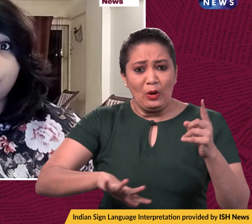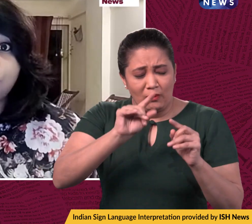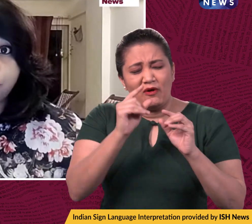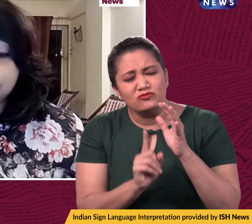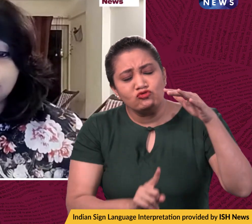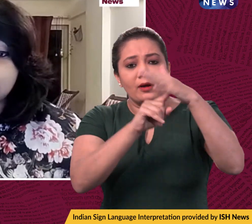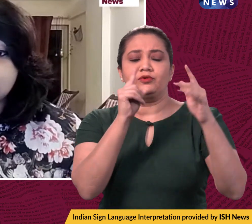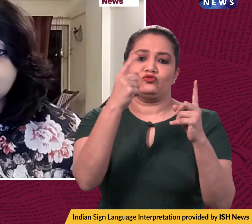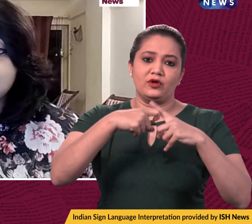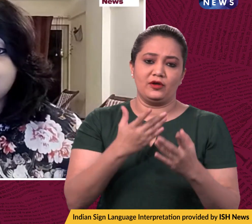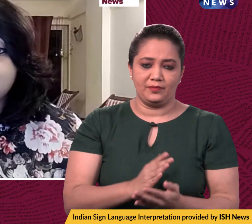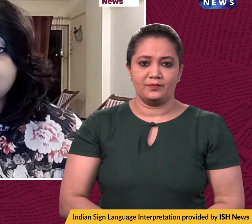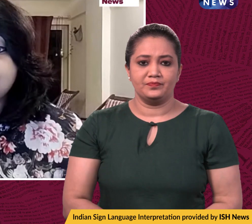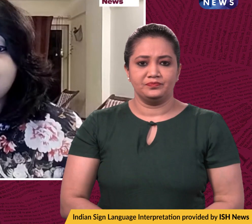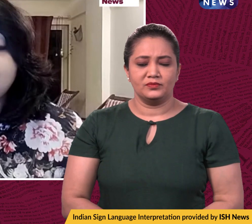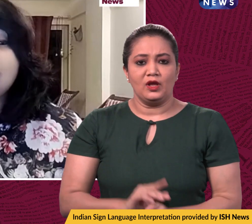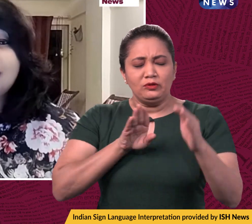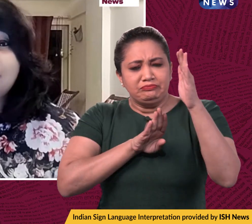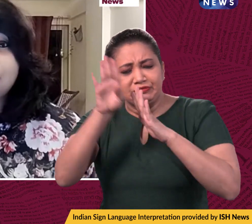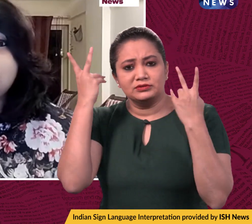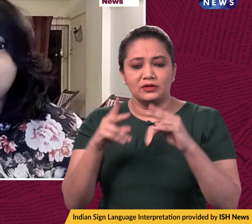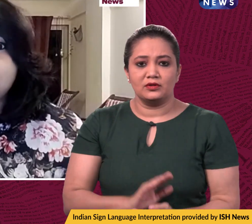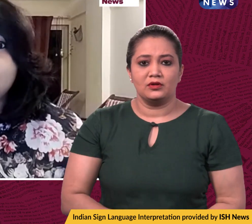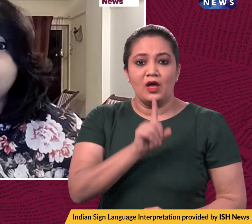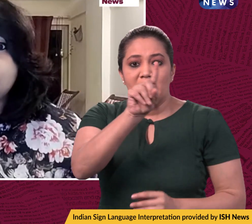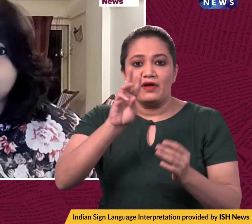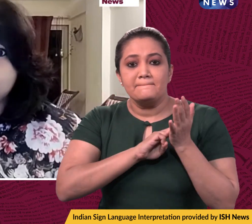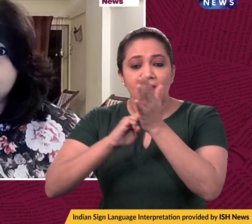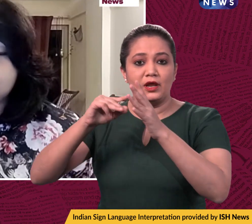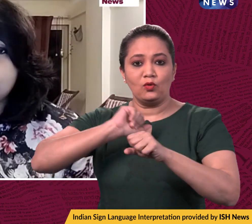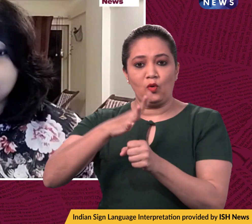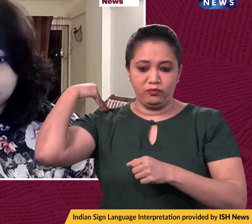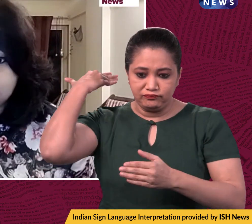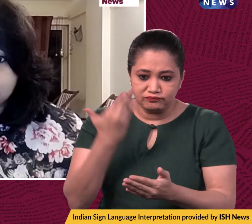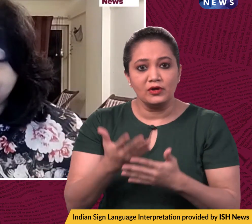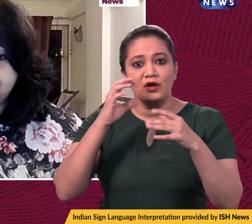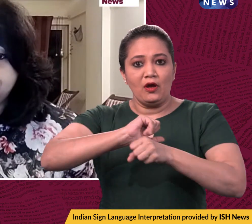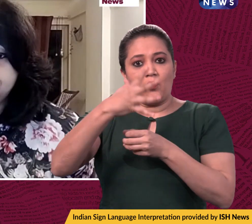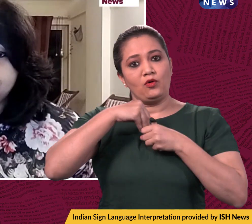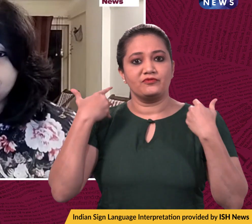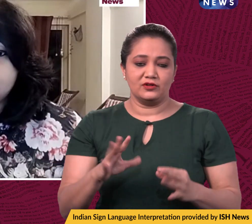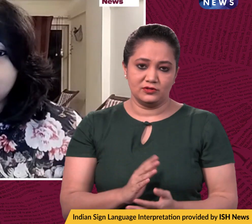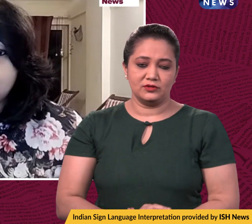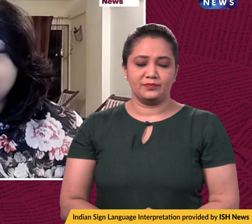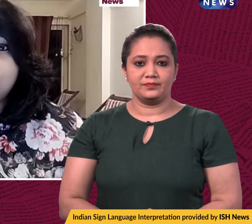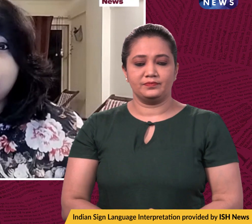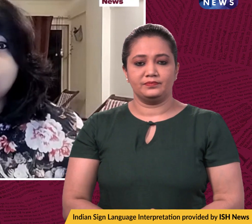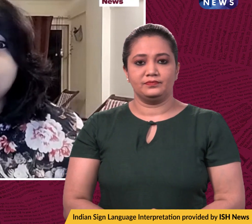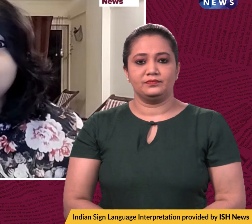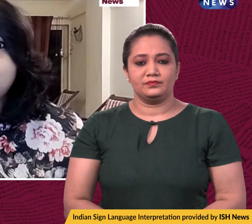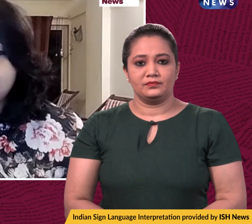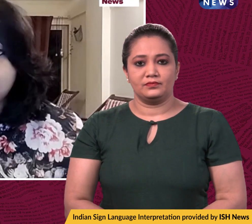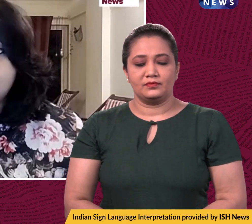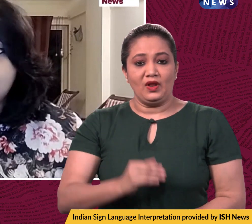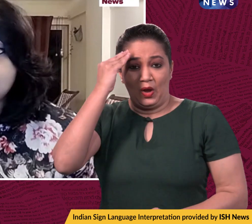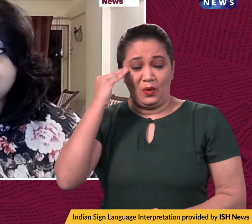surge of COVID cases. It has reported over 11 million COVID cases till date. Meanwhile,